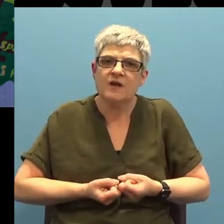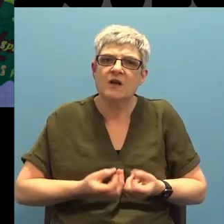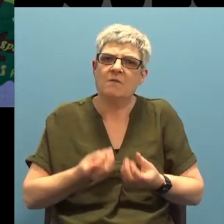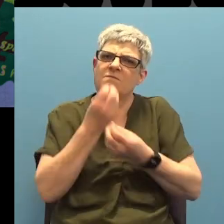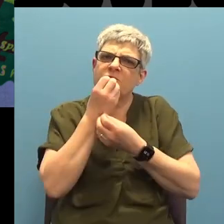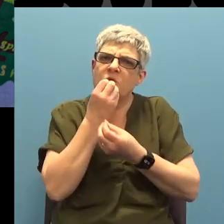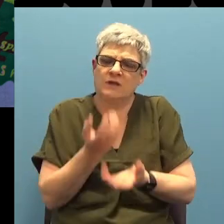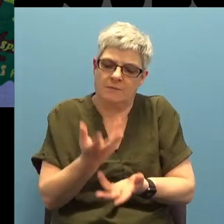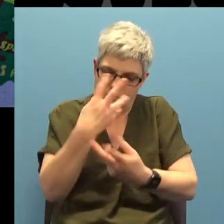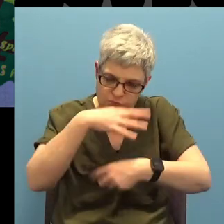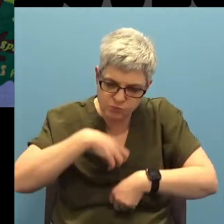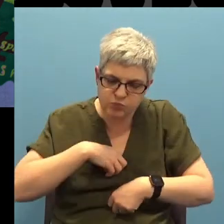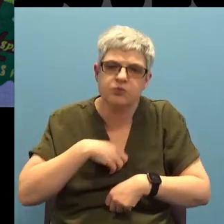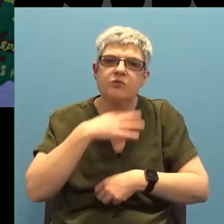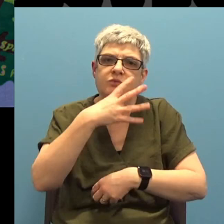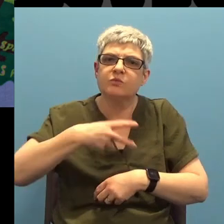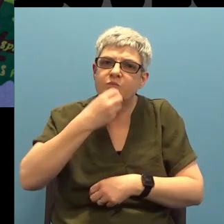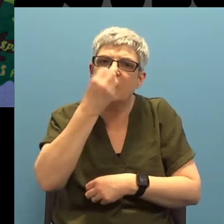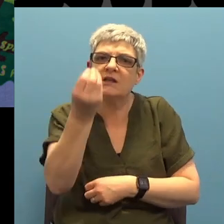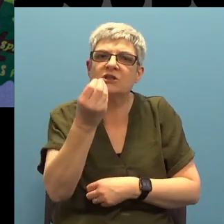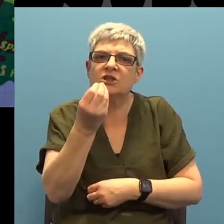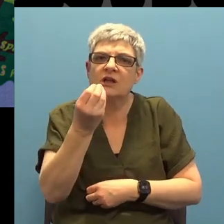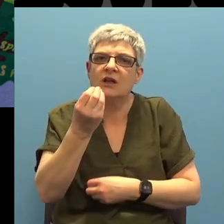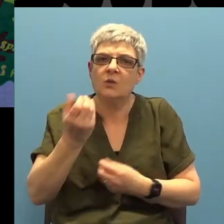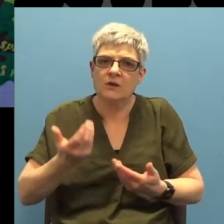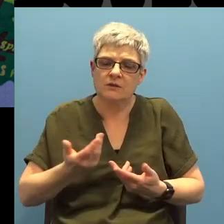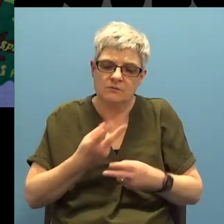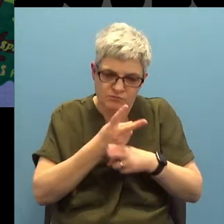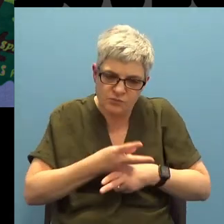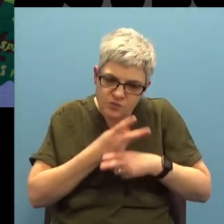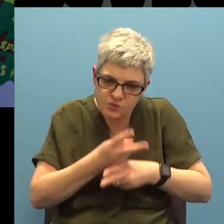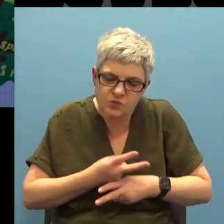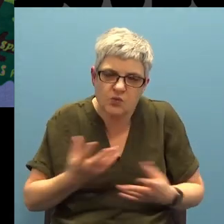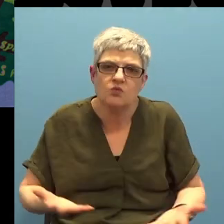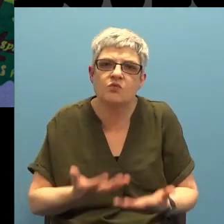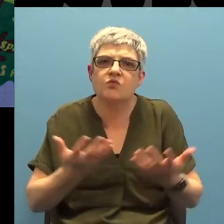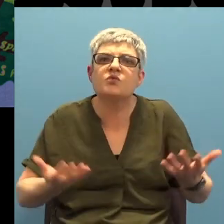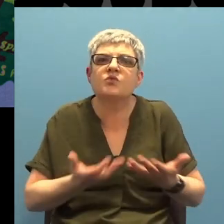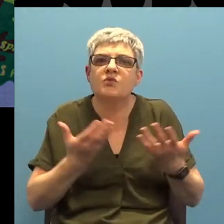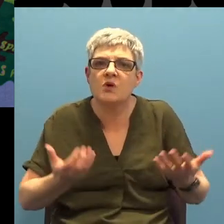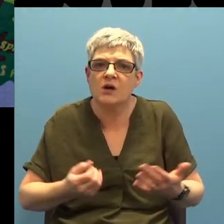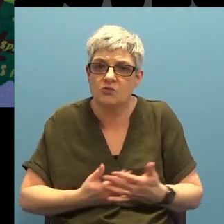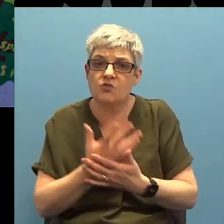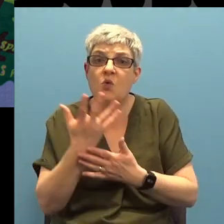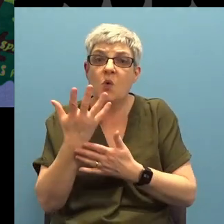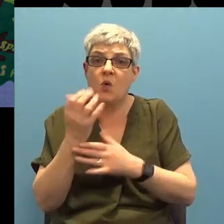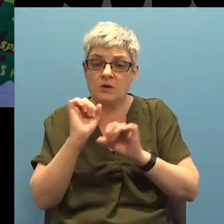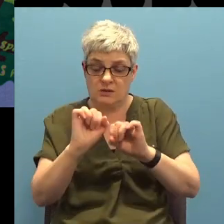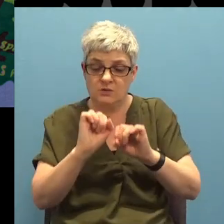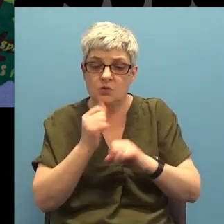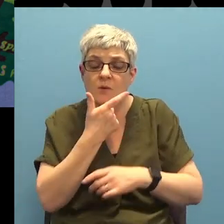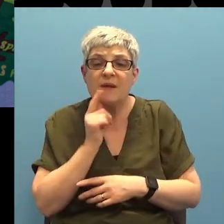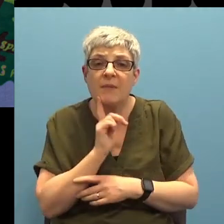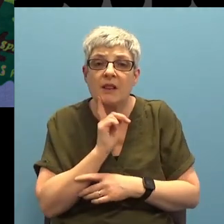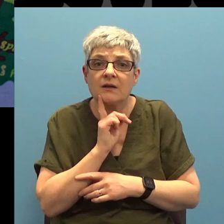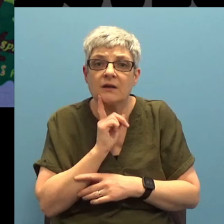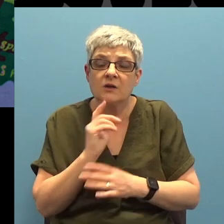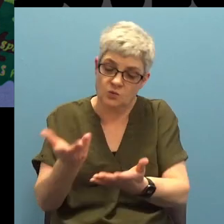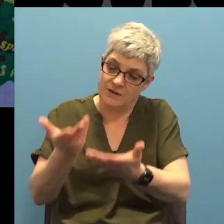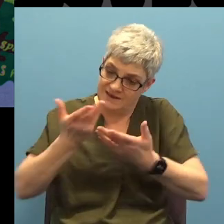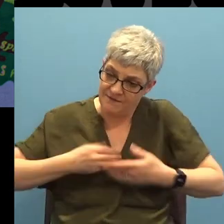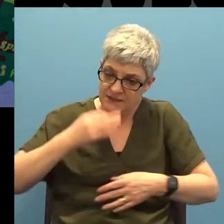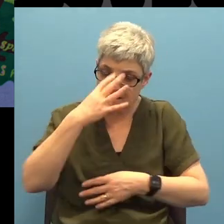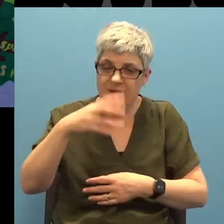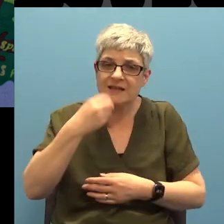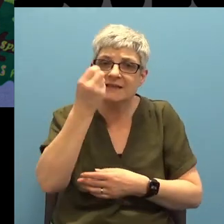will nurture us and grow us as your people. So this morning, give us your Spirit to help us